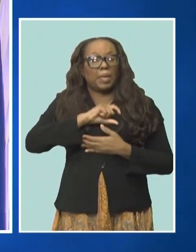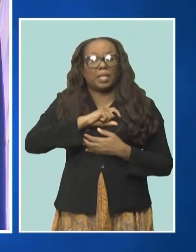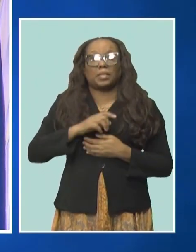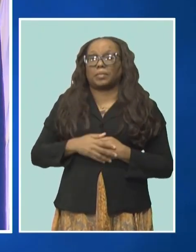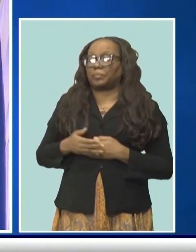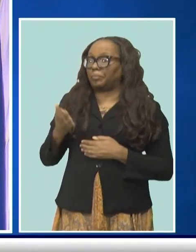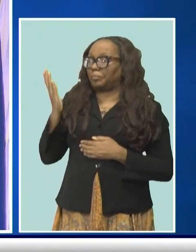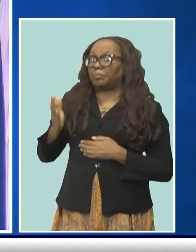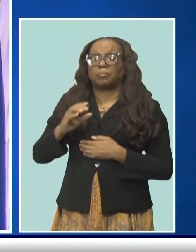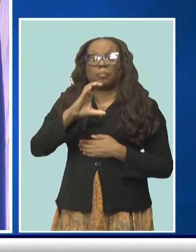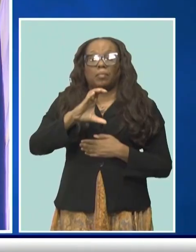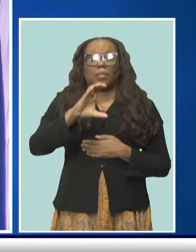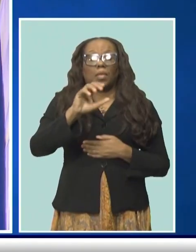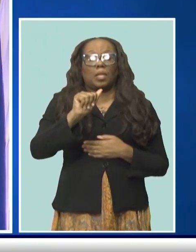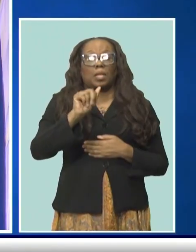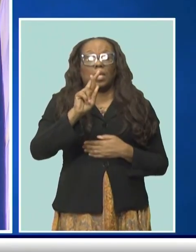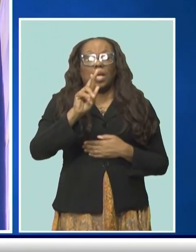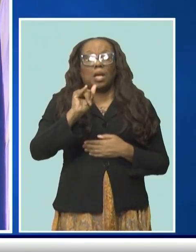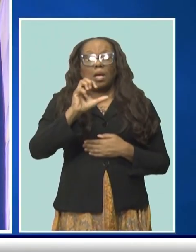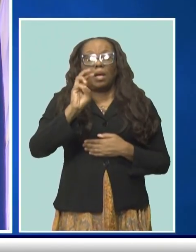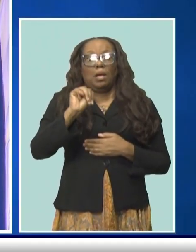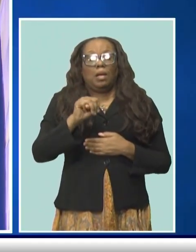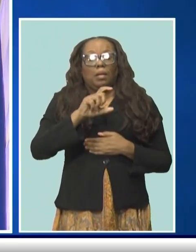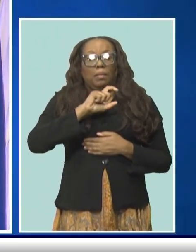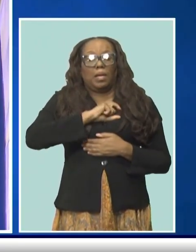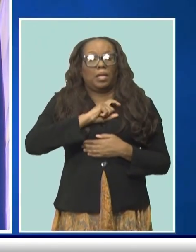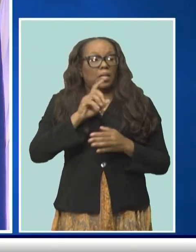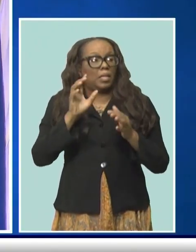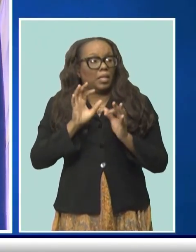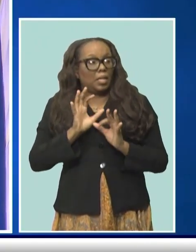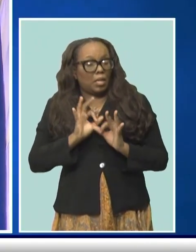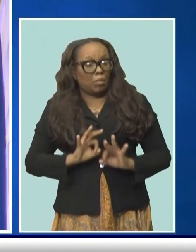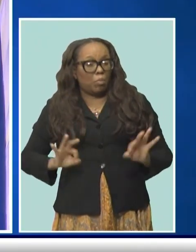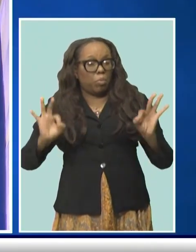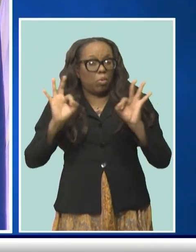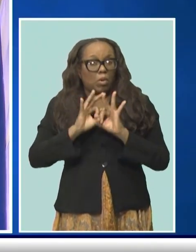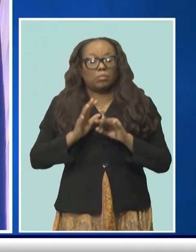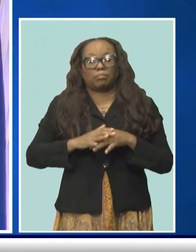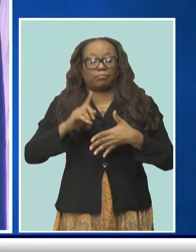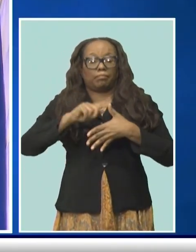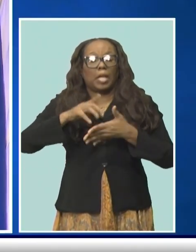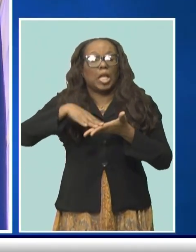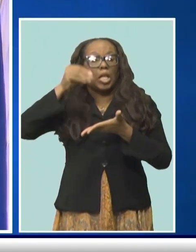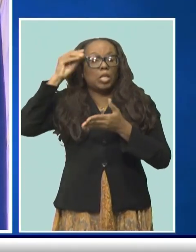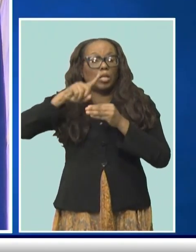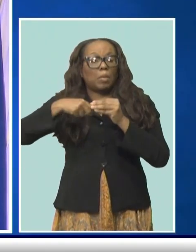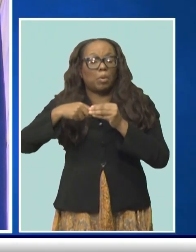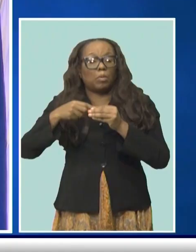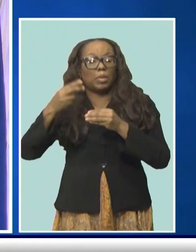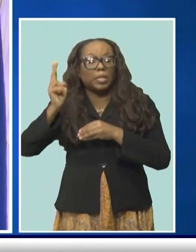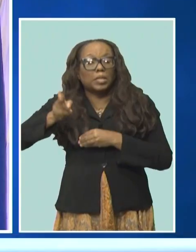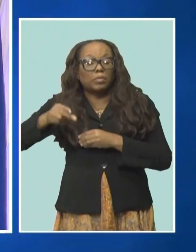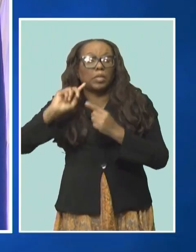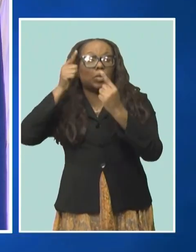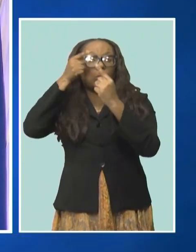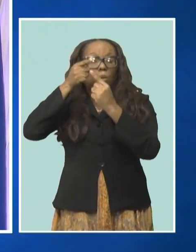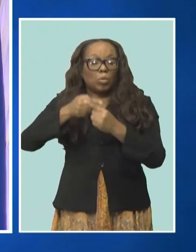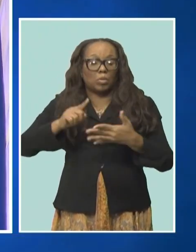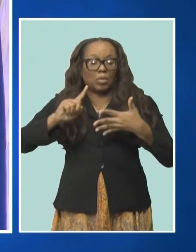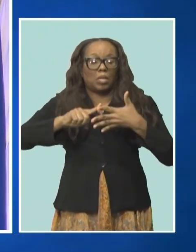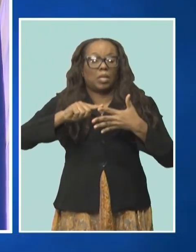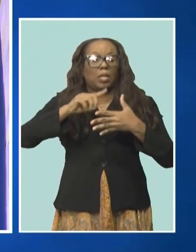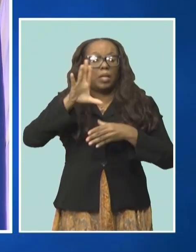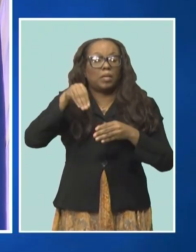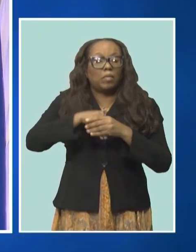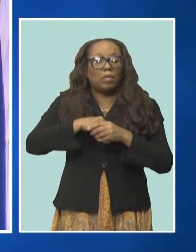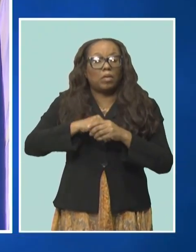badge includes some critical components: learning about the CARICOM's history and goals, participating in a geography challenge